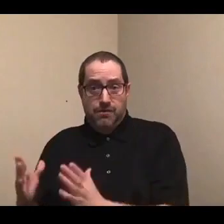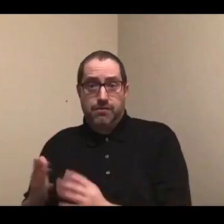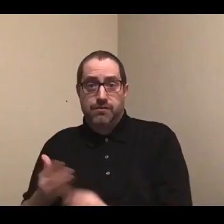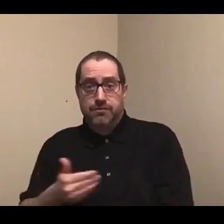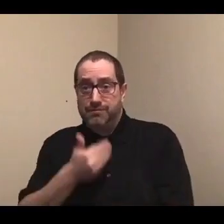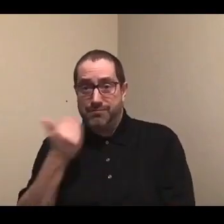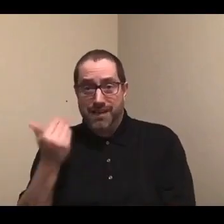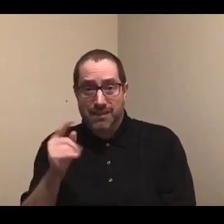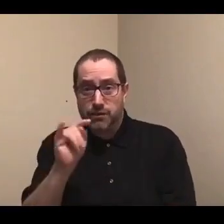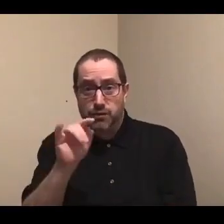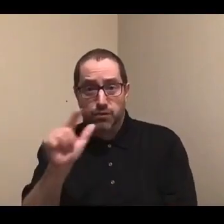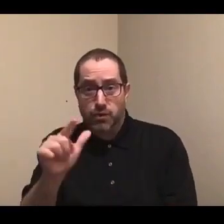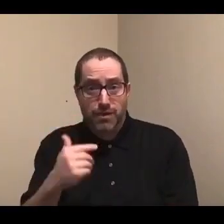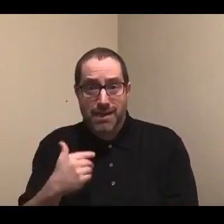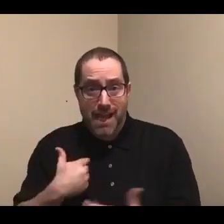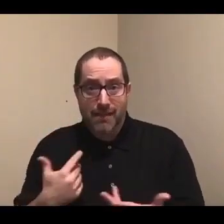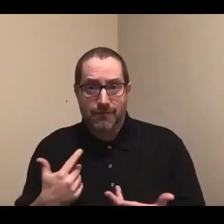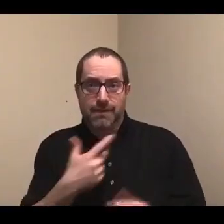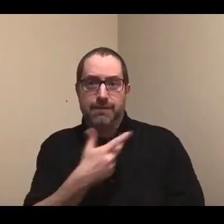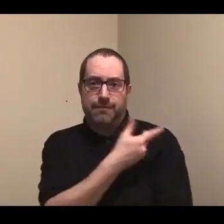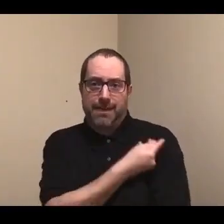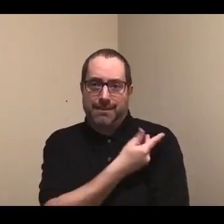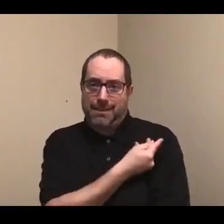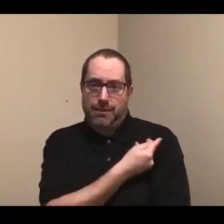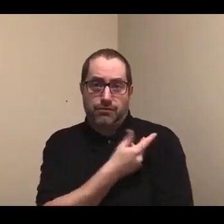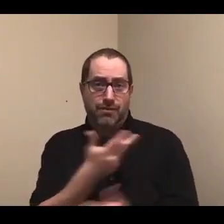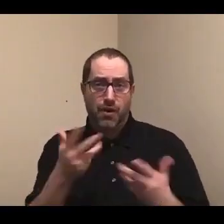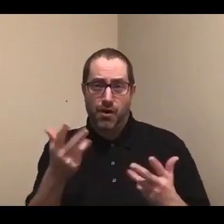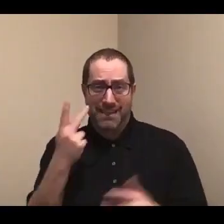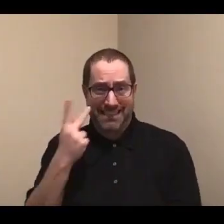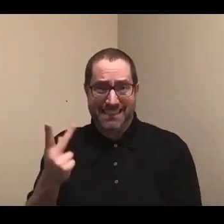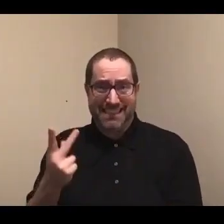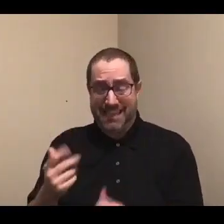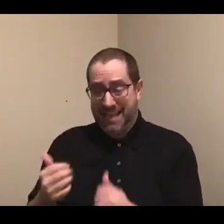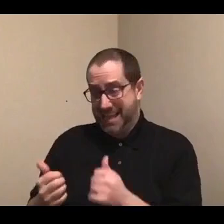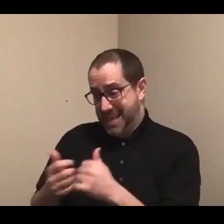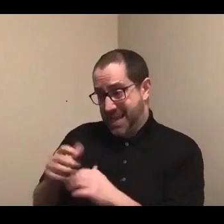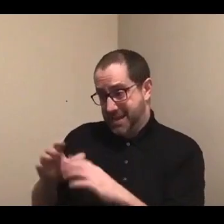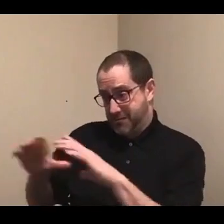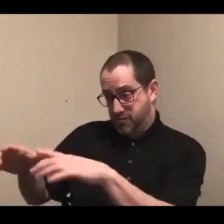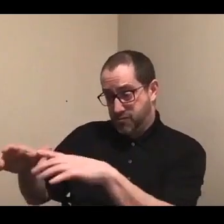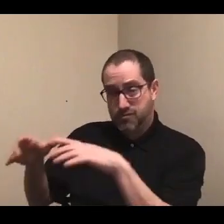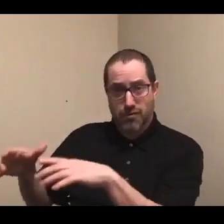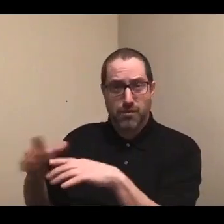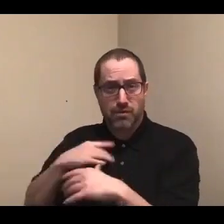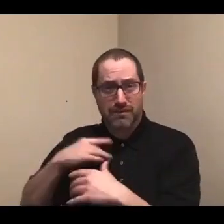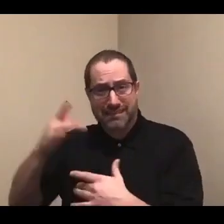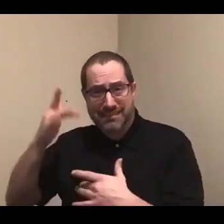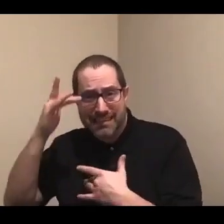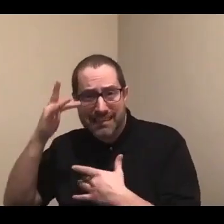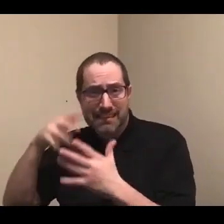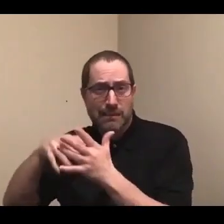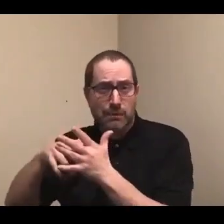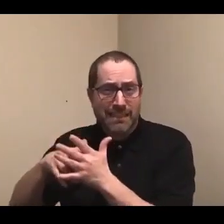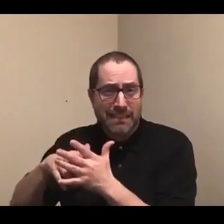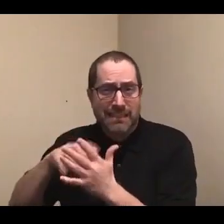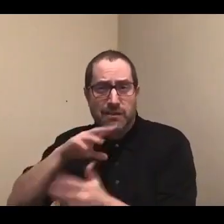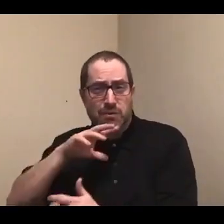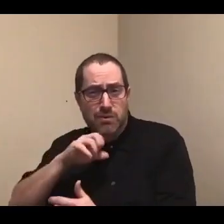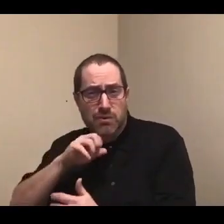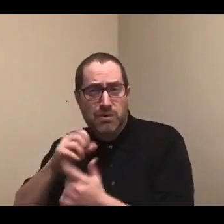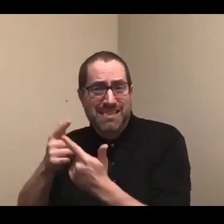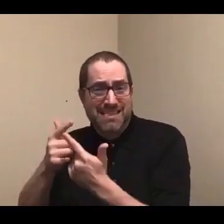we've already seen dramatic results in some of our most vulnerable, where we, I think we said this before, we know, before Christmas we had 200